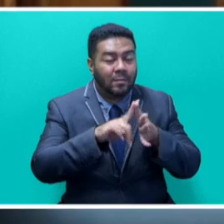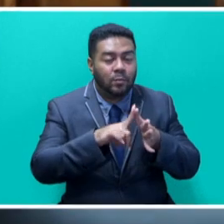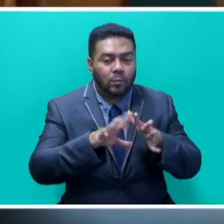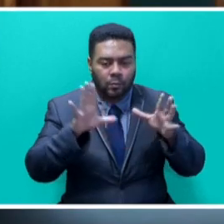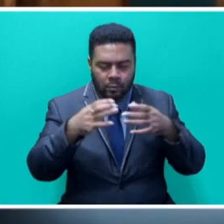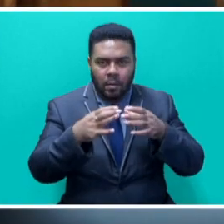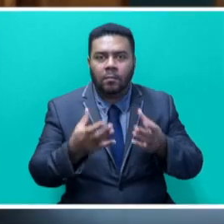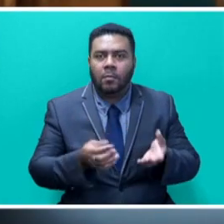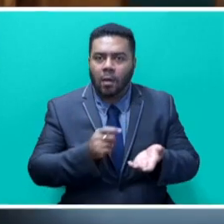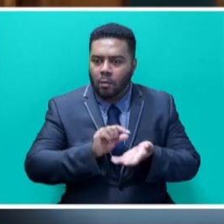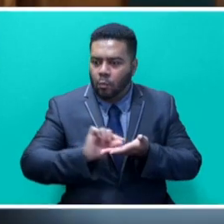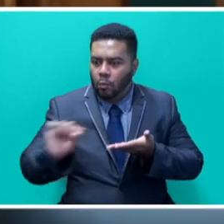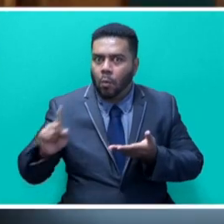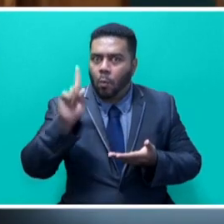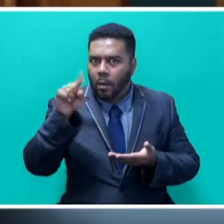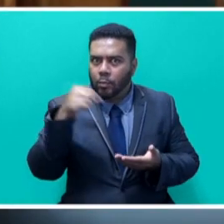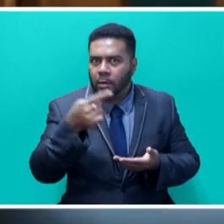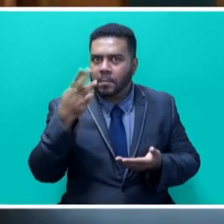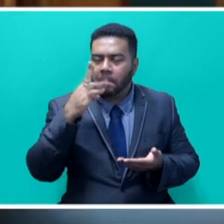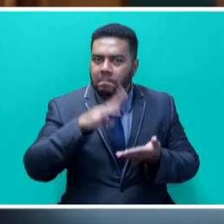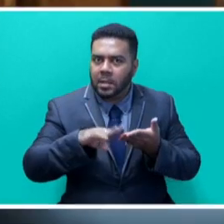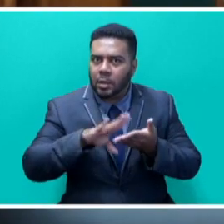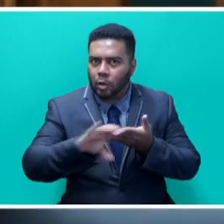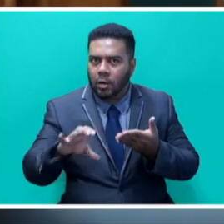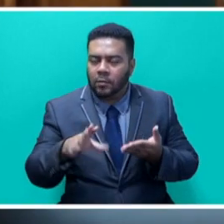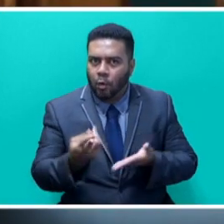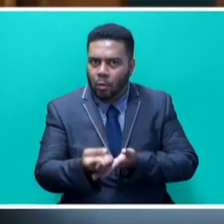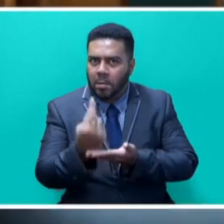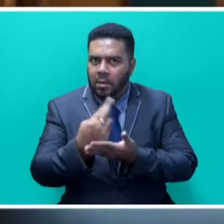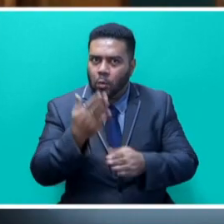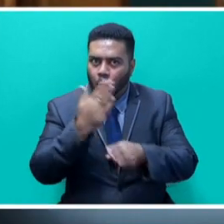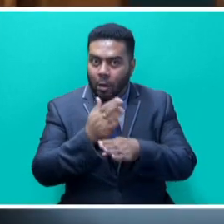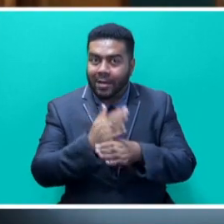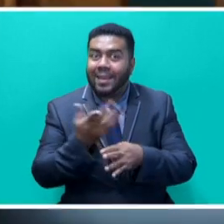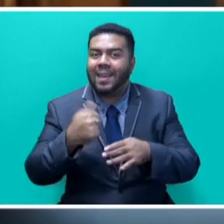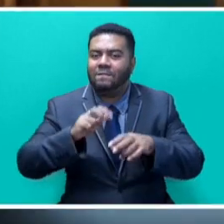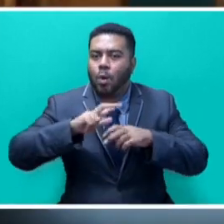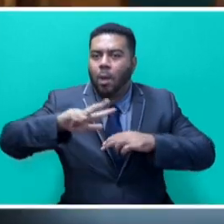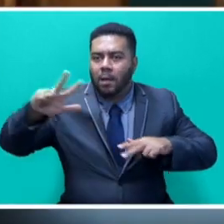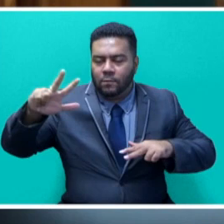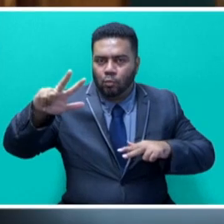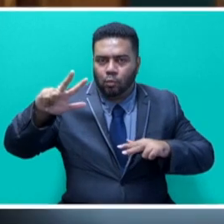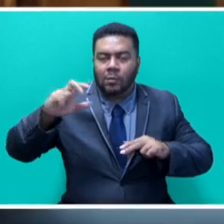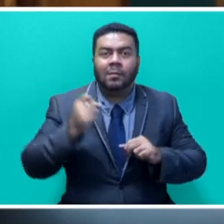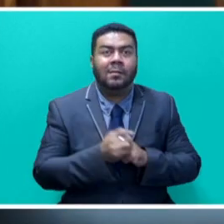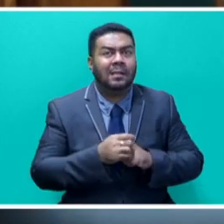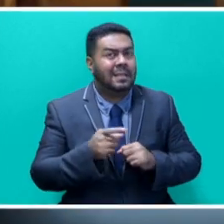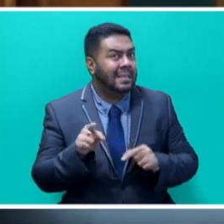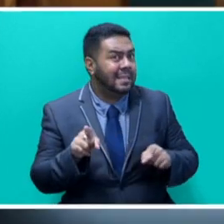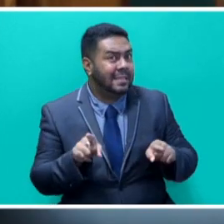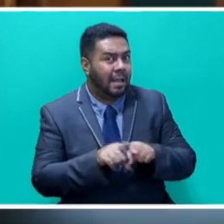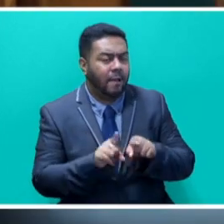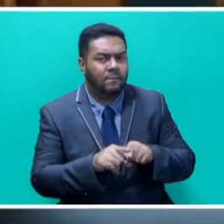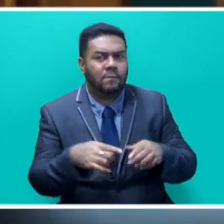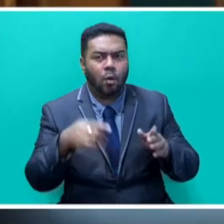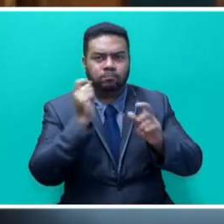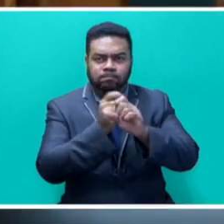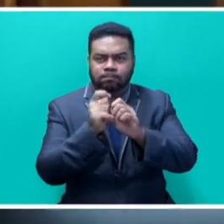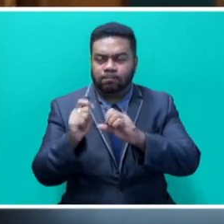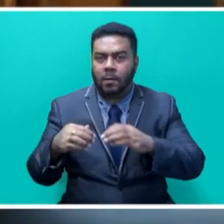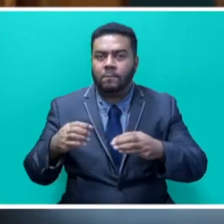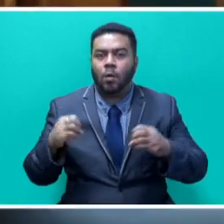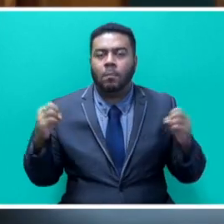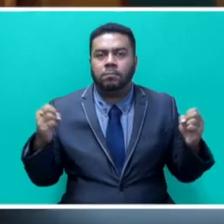Nyasa rehabilitation works in Honolulu, including materials for house repairs for the pine